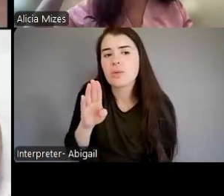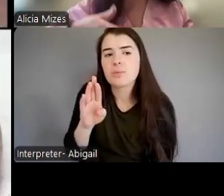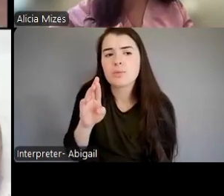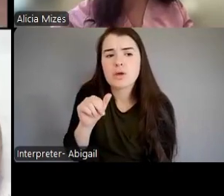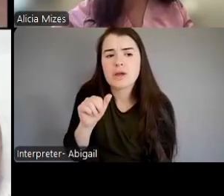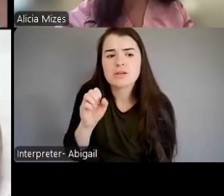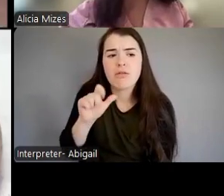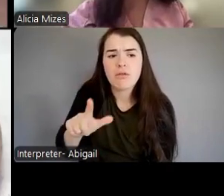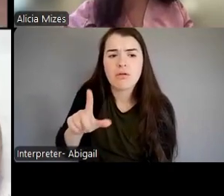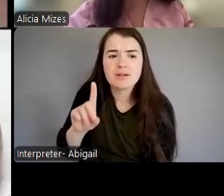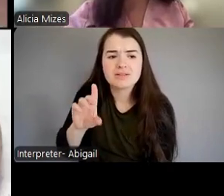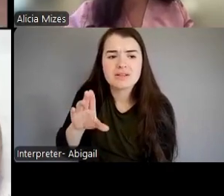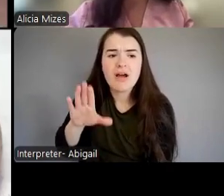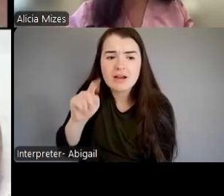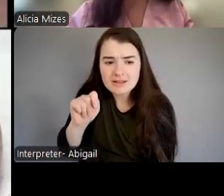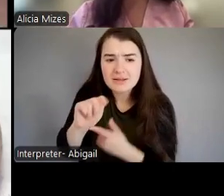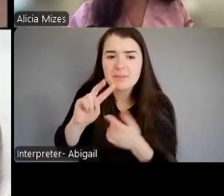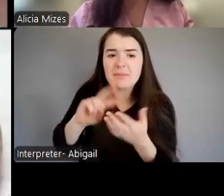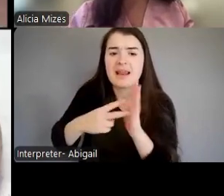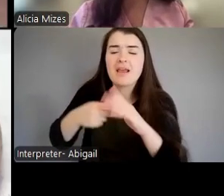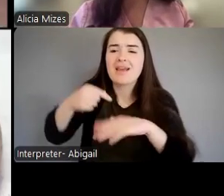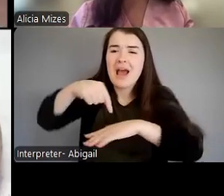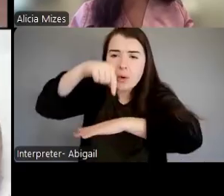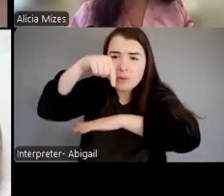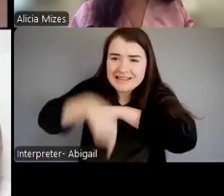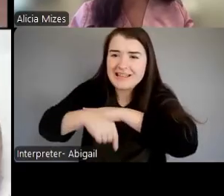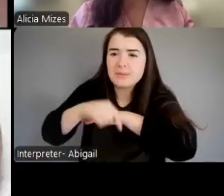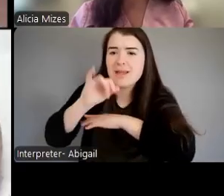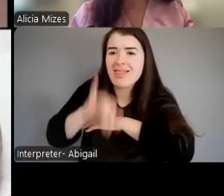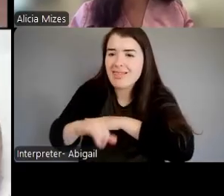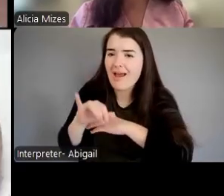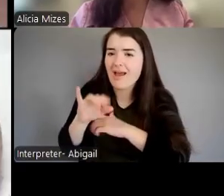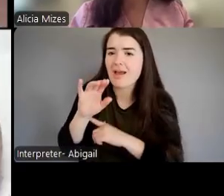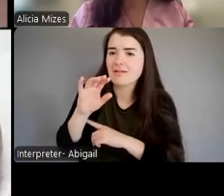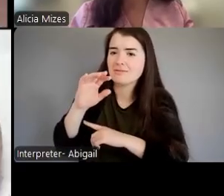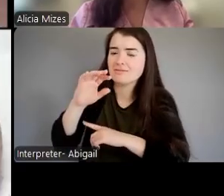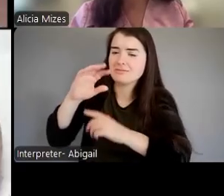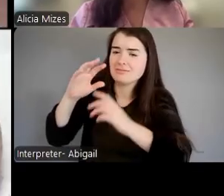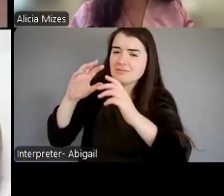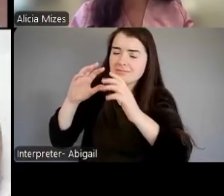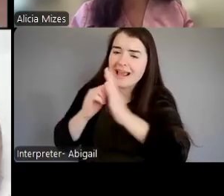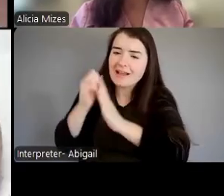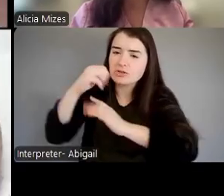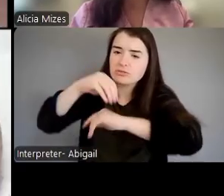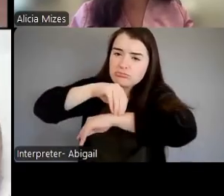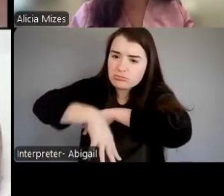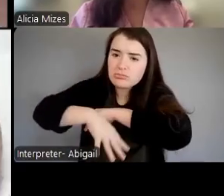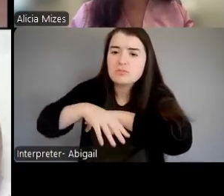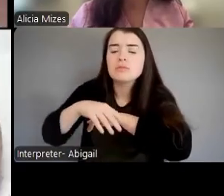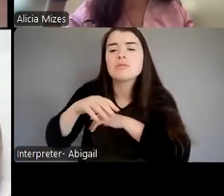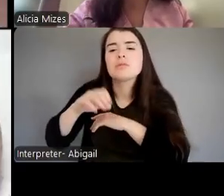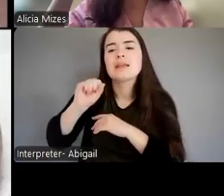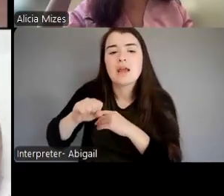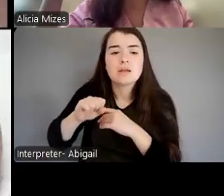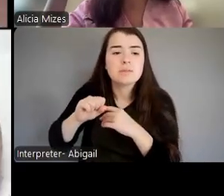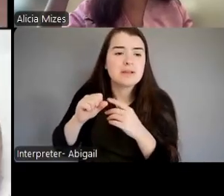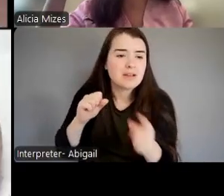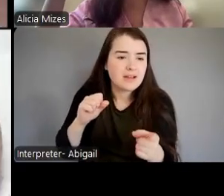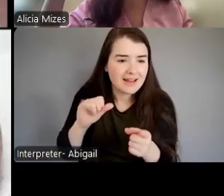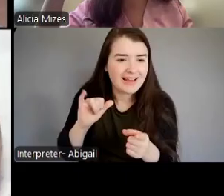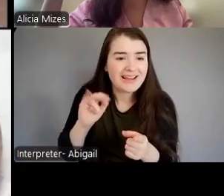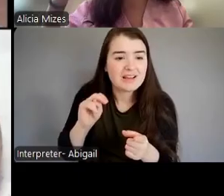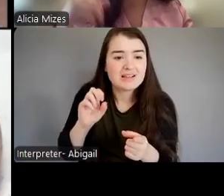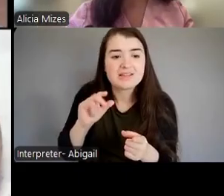the melanoma is going into the skin. So melanoma can be graded as in situ, which similar to squamous cell means that it's basically just limited